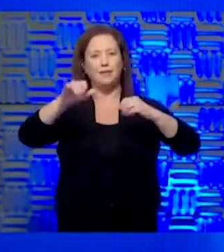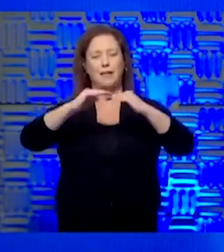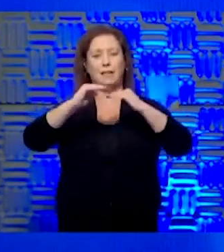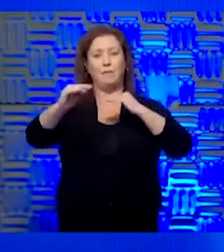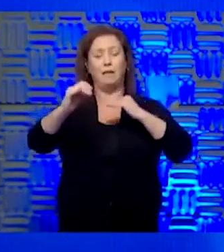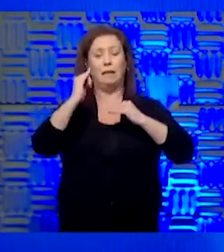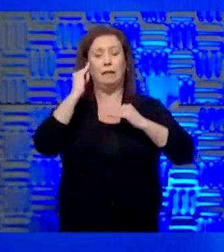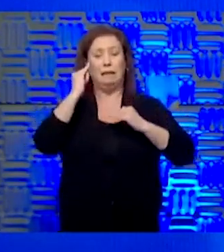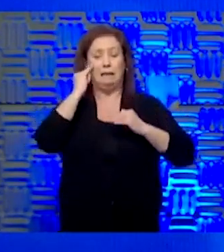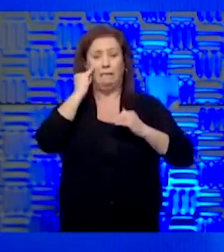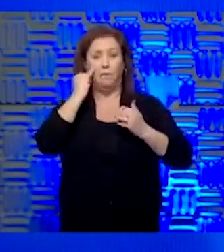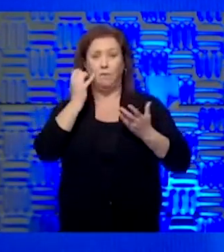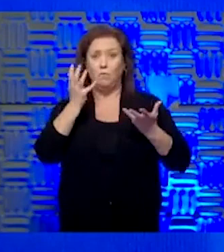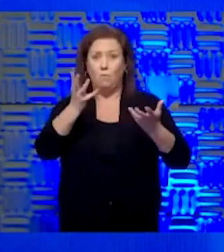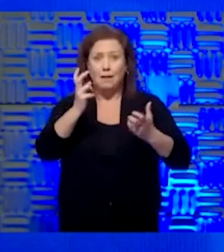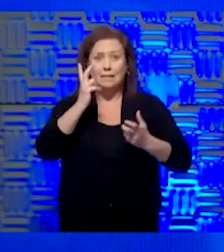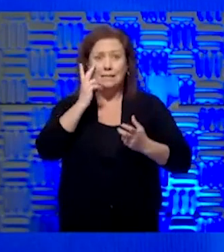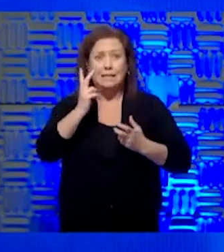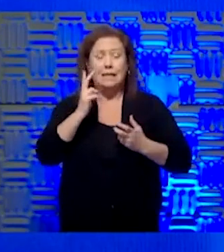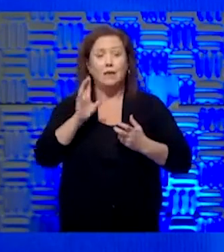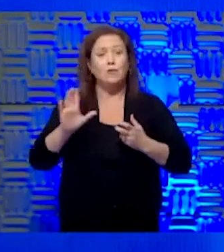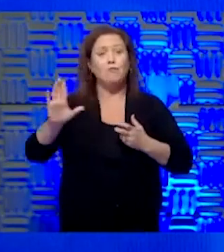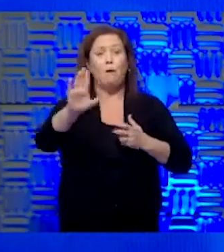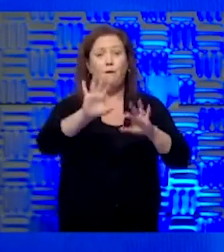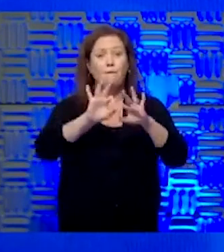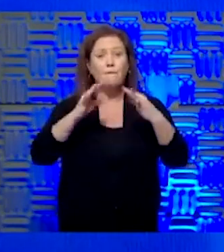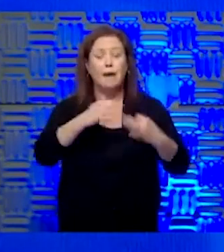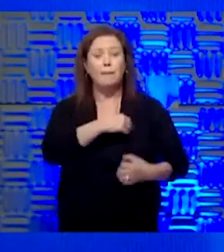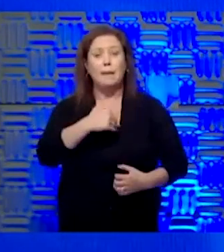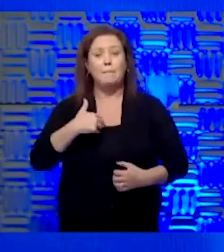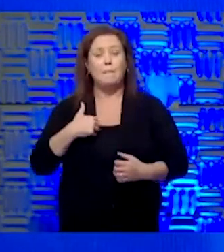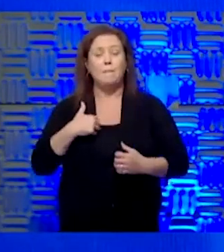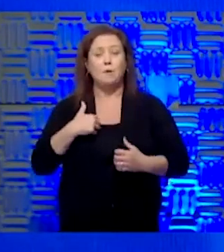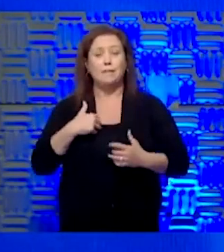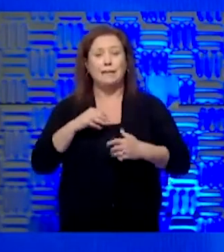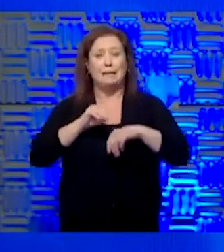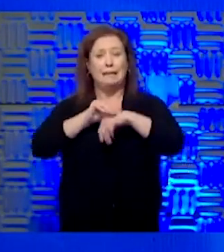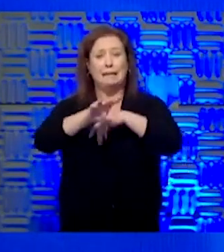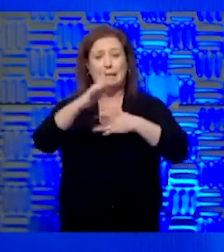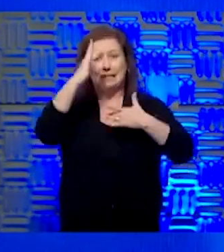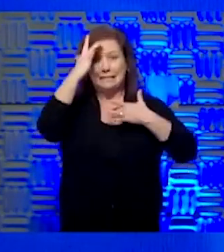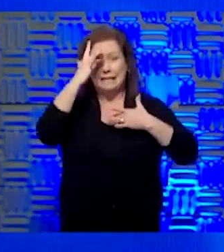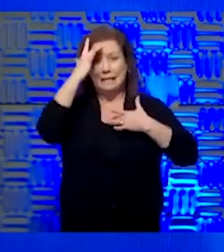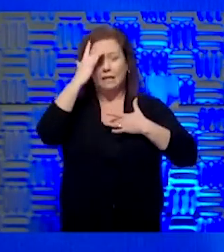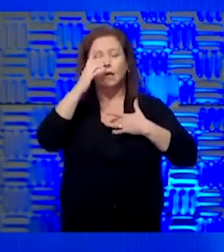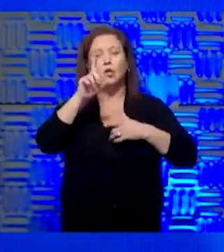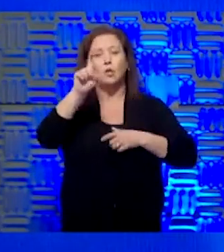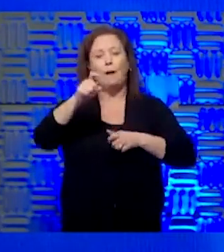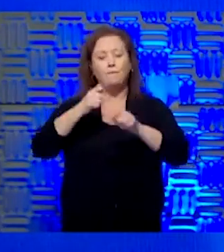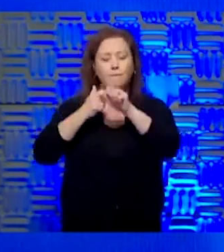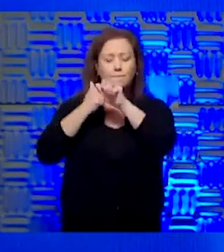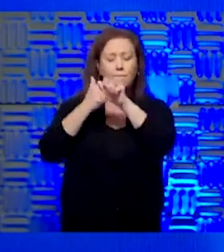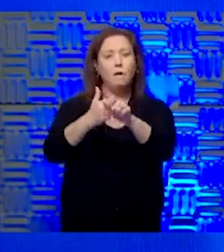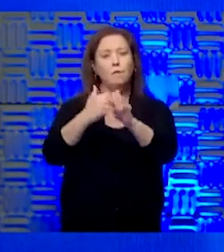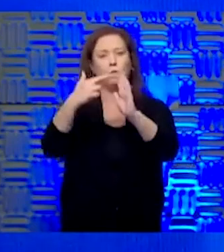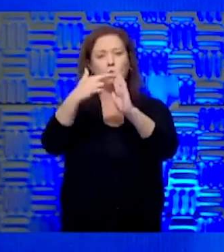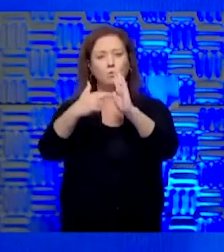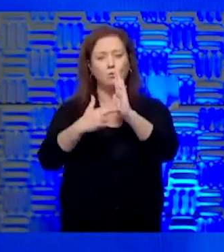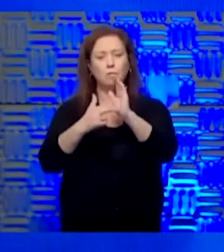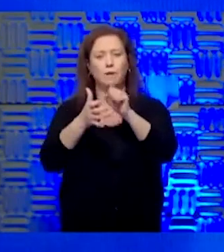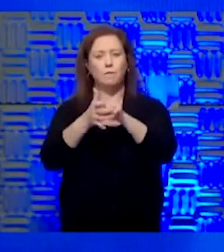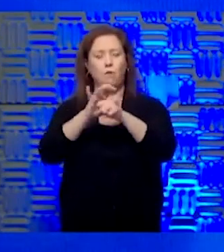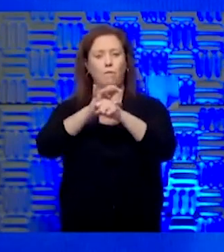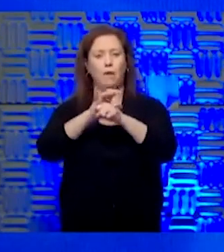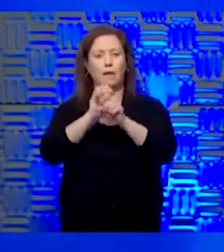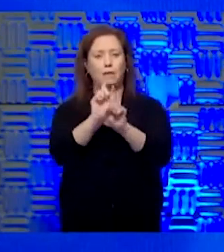want to see your family or loved ones suffer from it, you have to follow those rules of personal responsibility around infection control. I actually